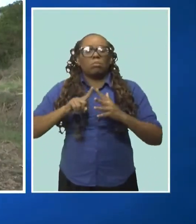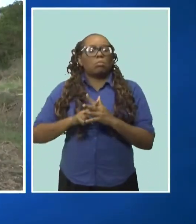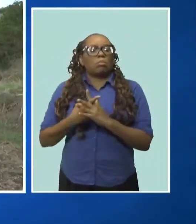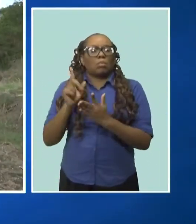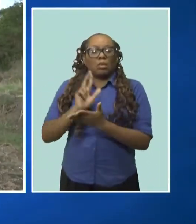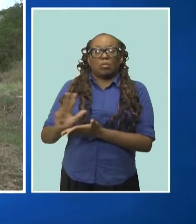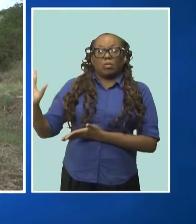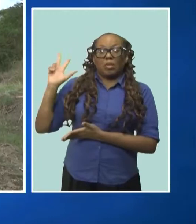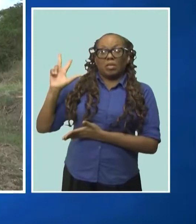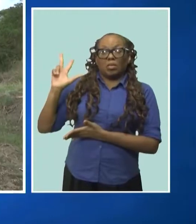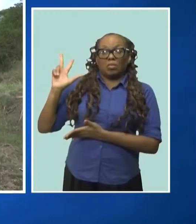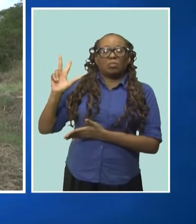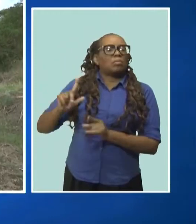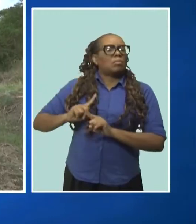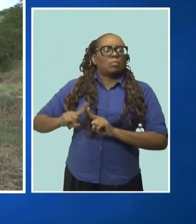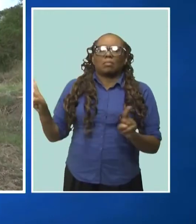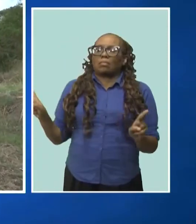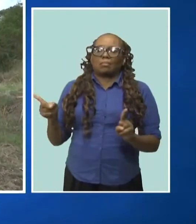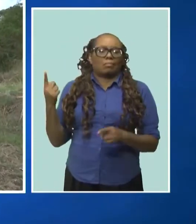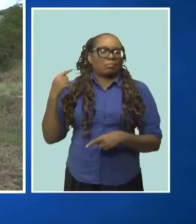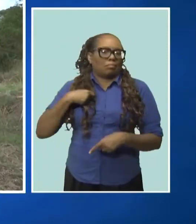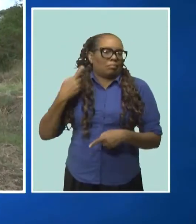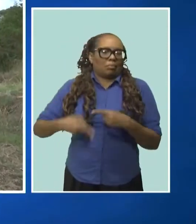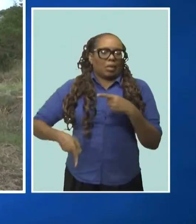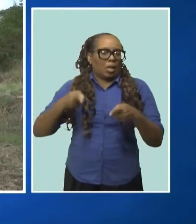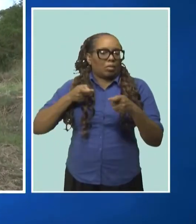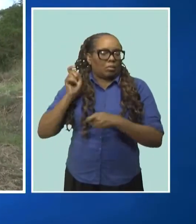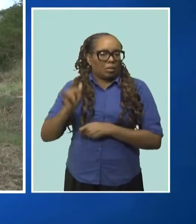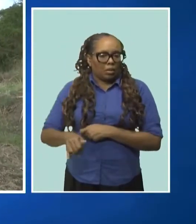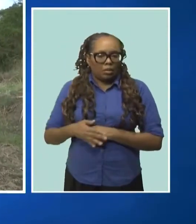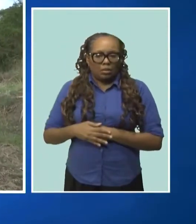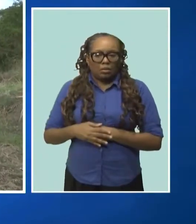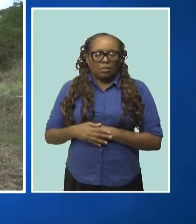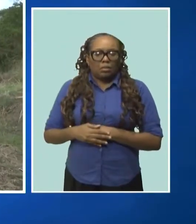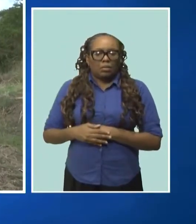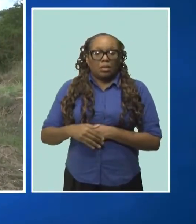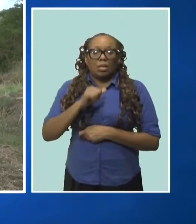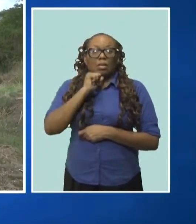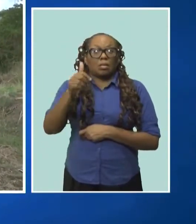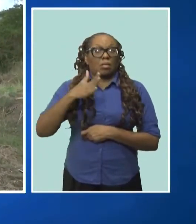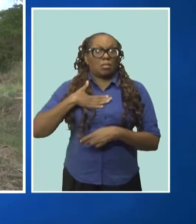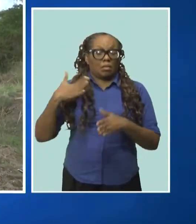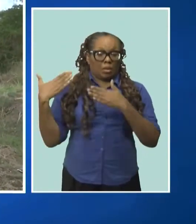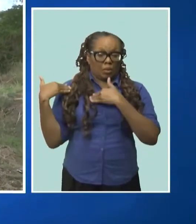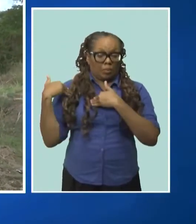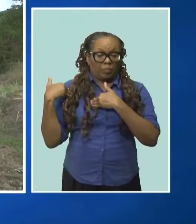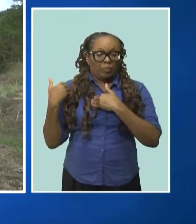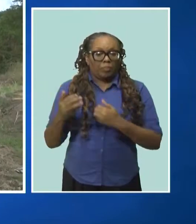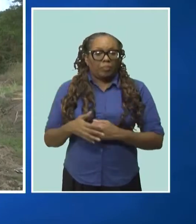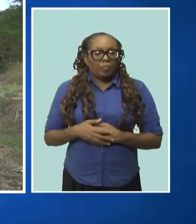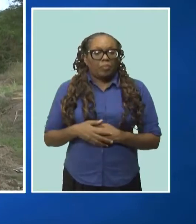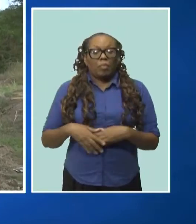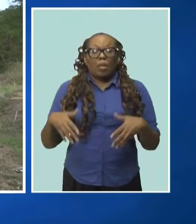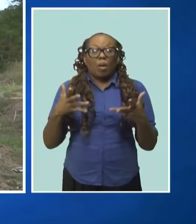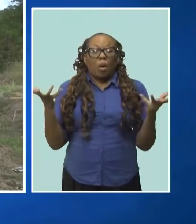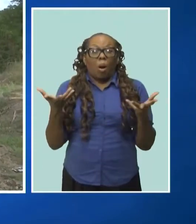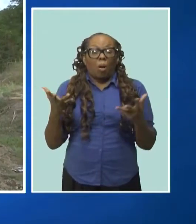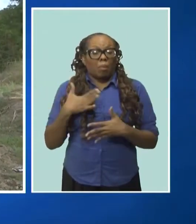ago, but that was out of my control. My program is that this morning